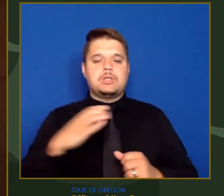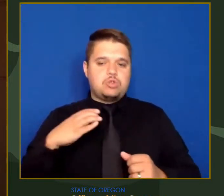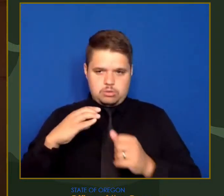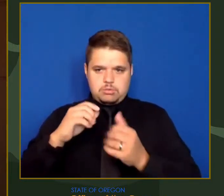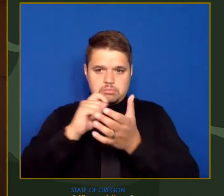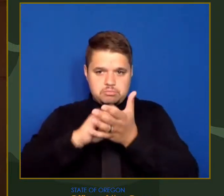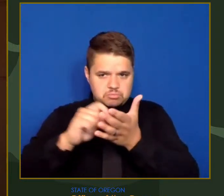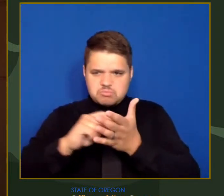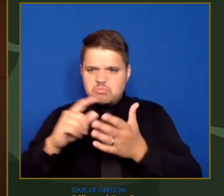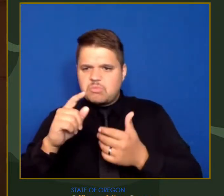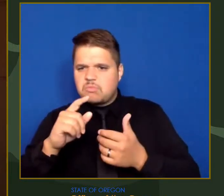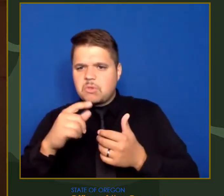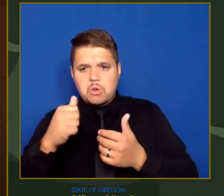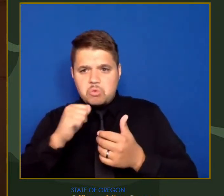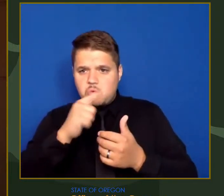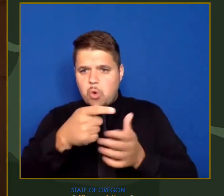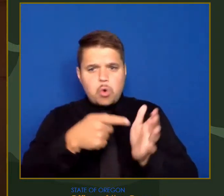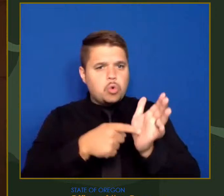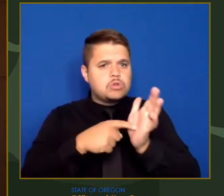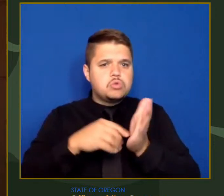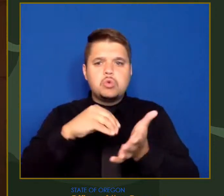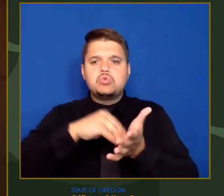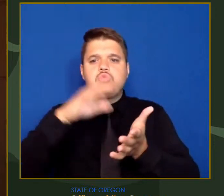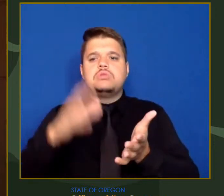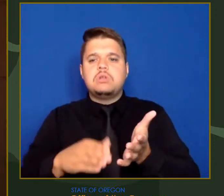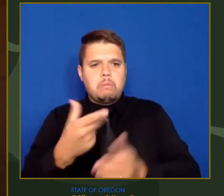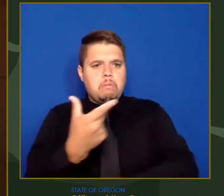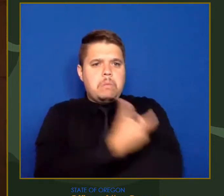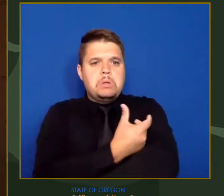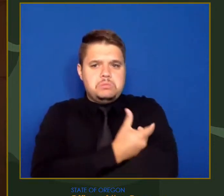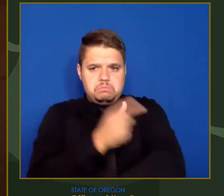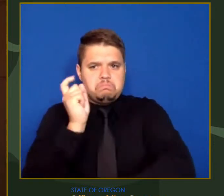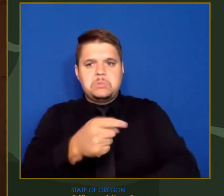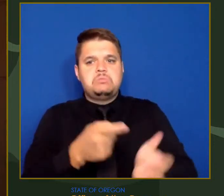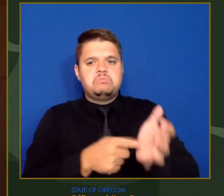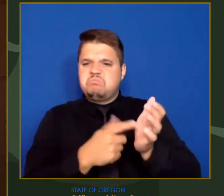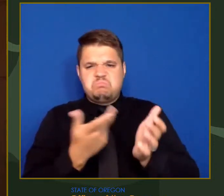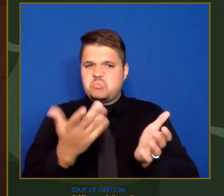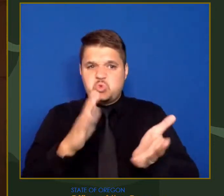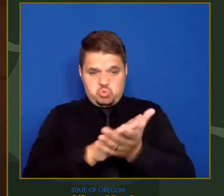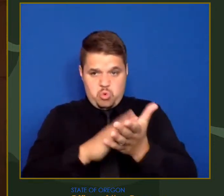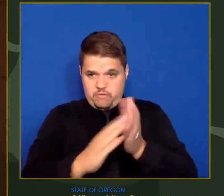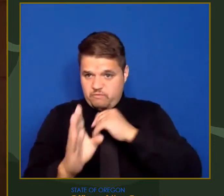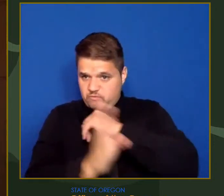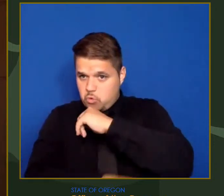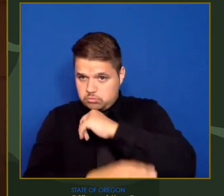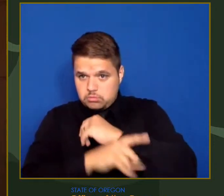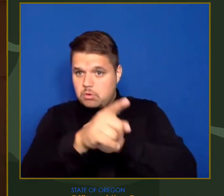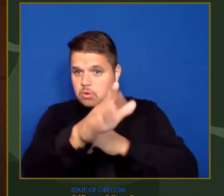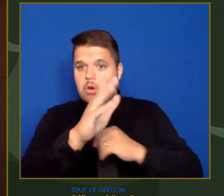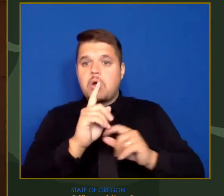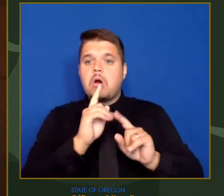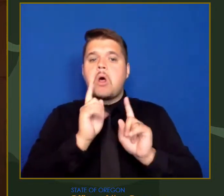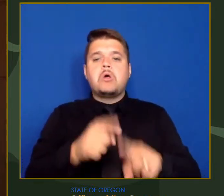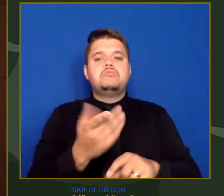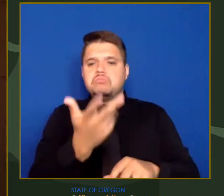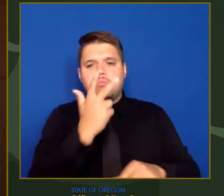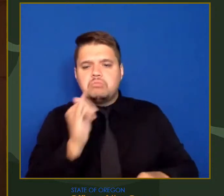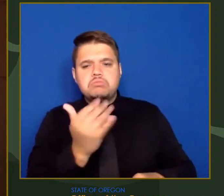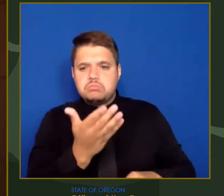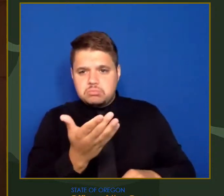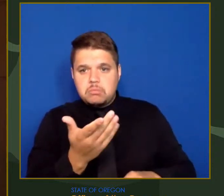vaccinated this next school year. I want to know what your reaction to that is, and is that something you or state officials are